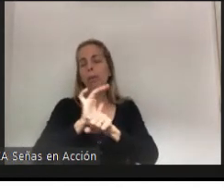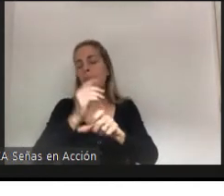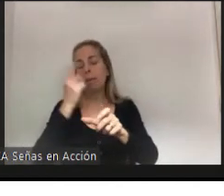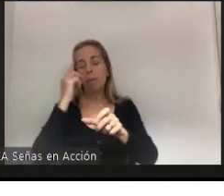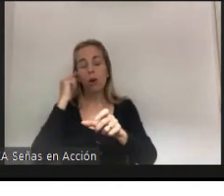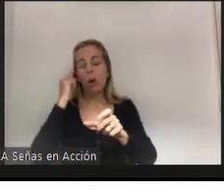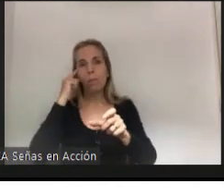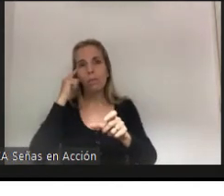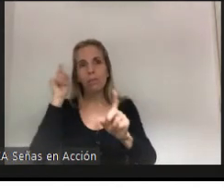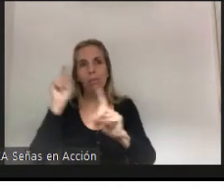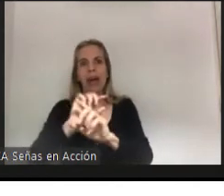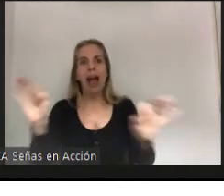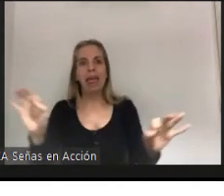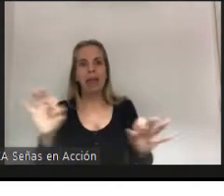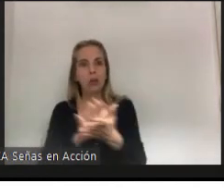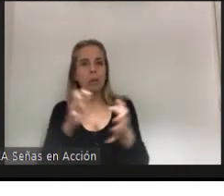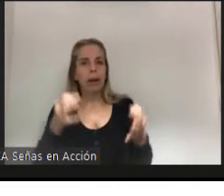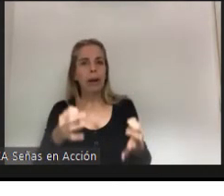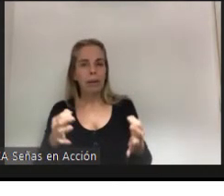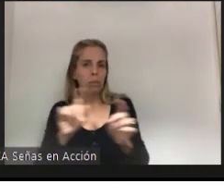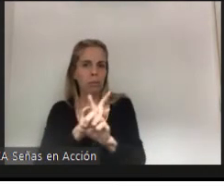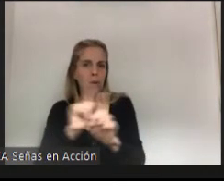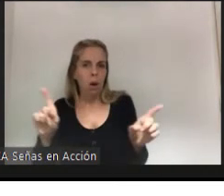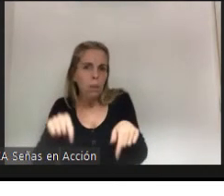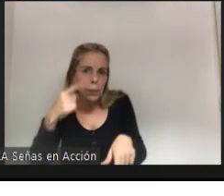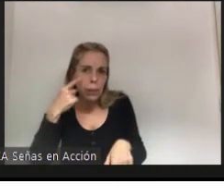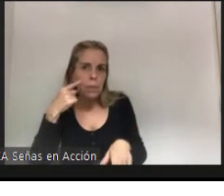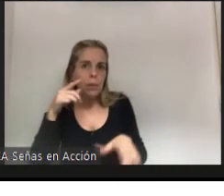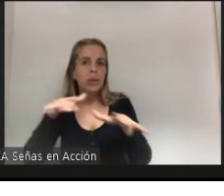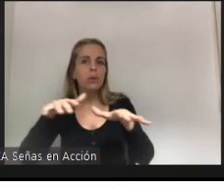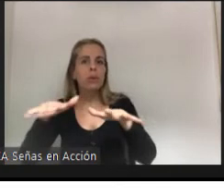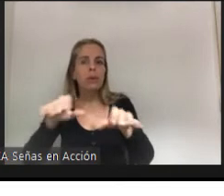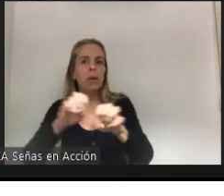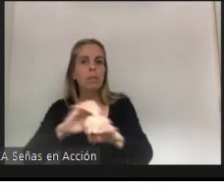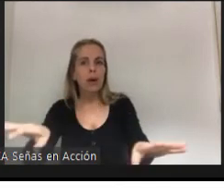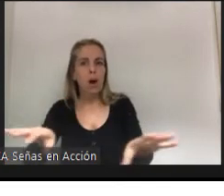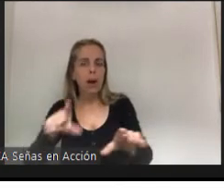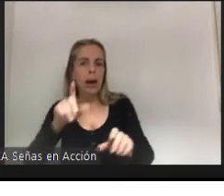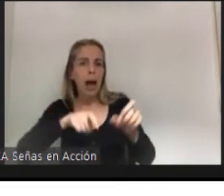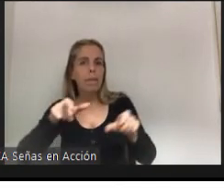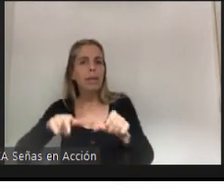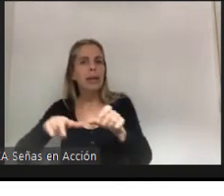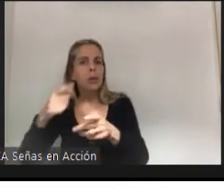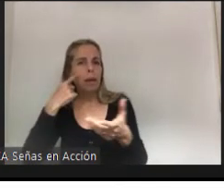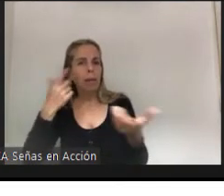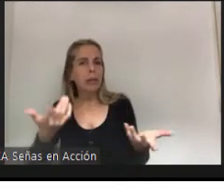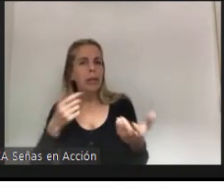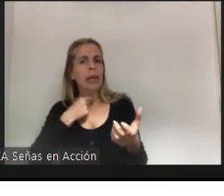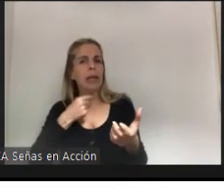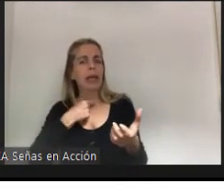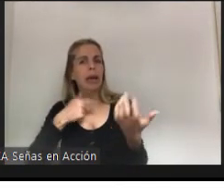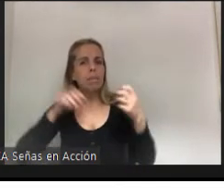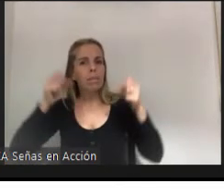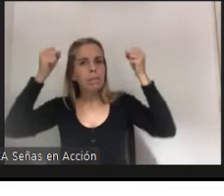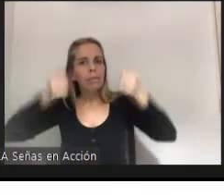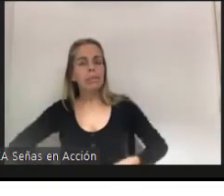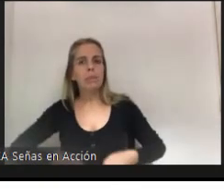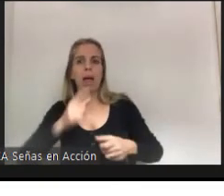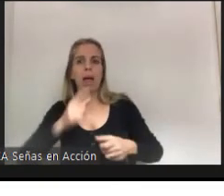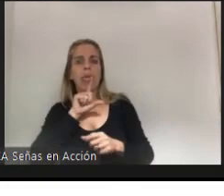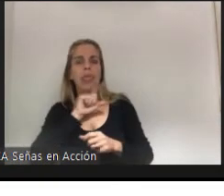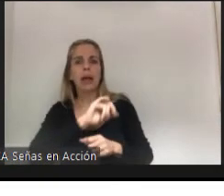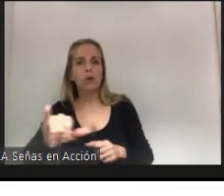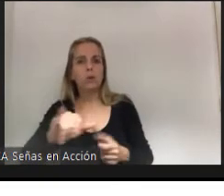be aloof from reality. That's actually not the case. We have lived through a far more dense reality. People are out there to